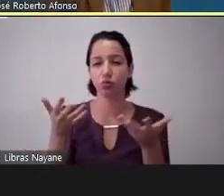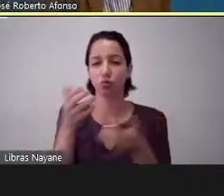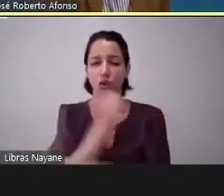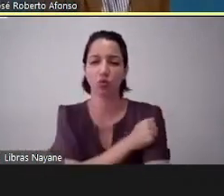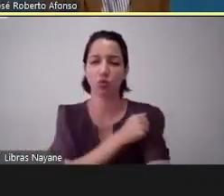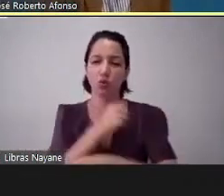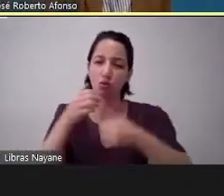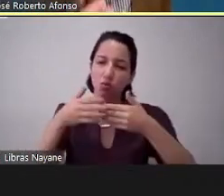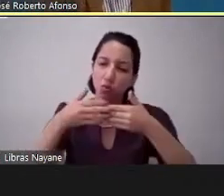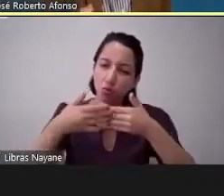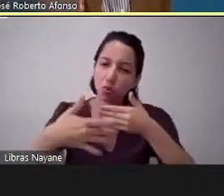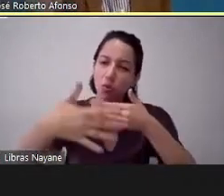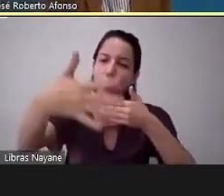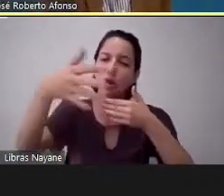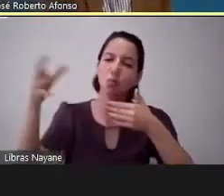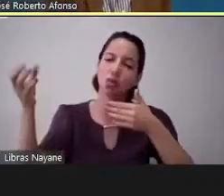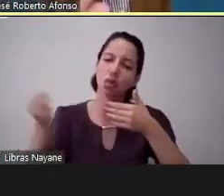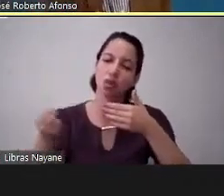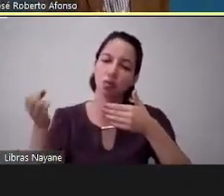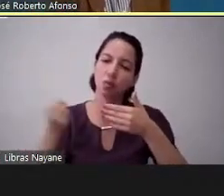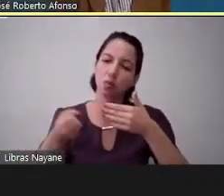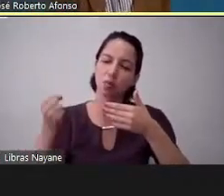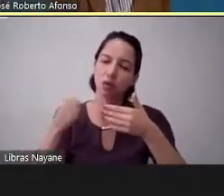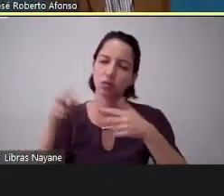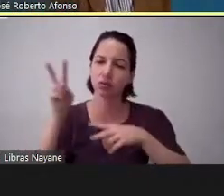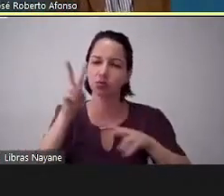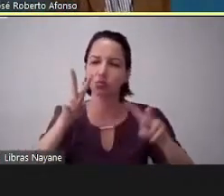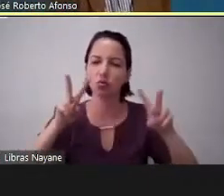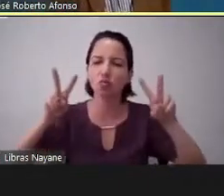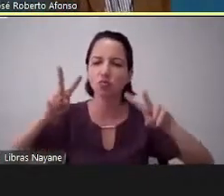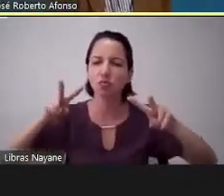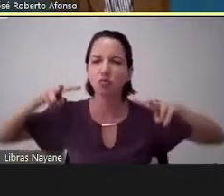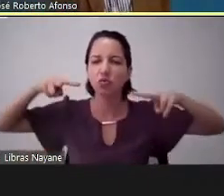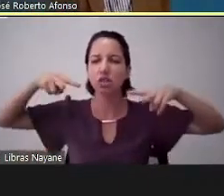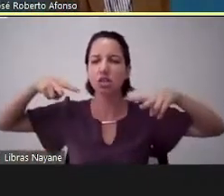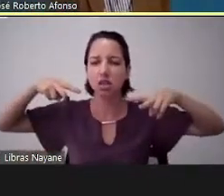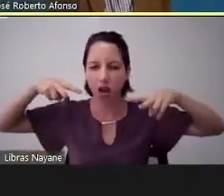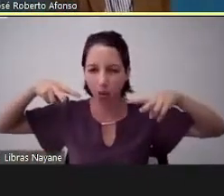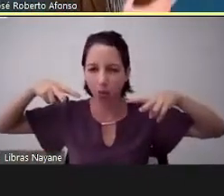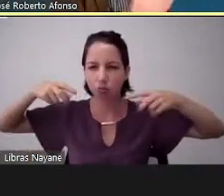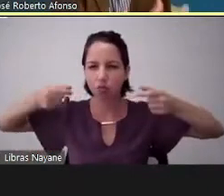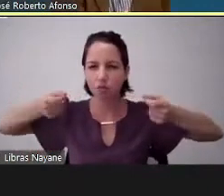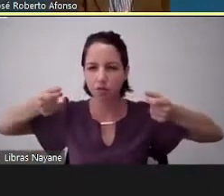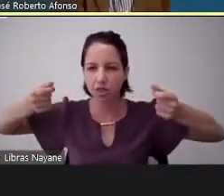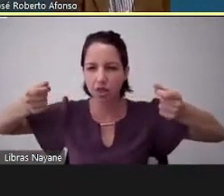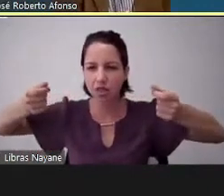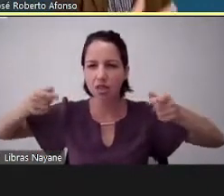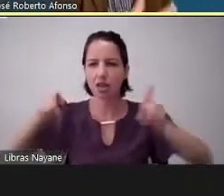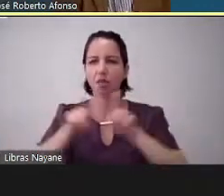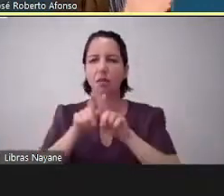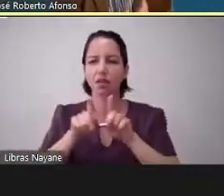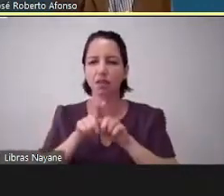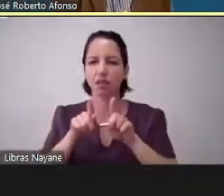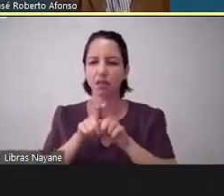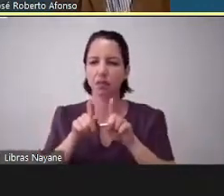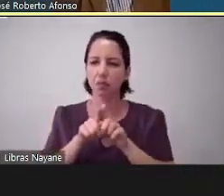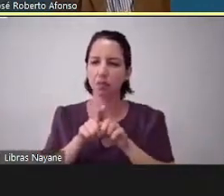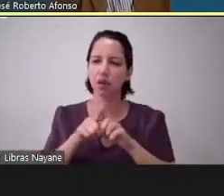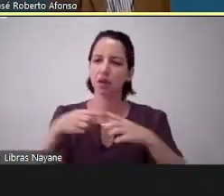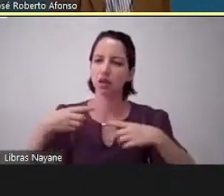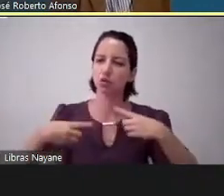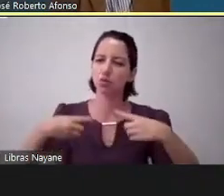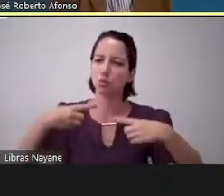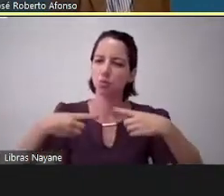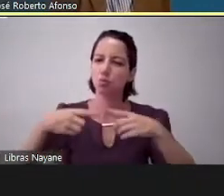that could stimulate the improvement of this financial point of view